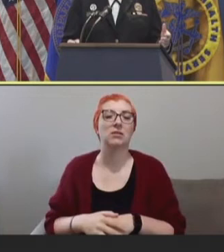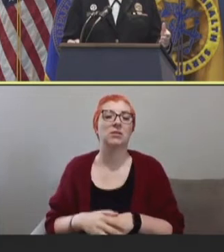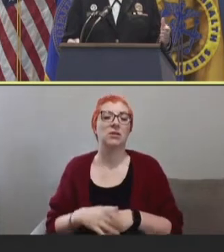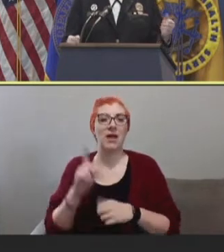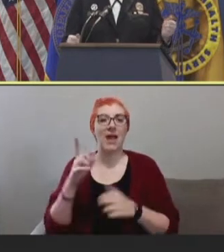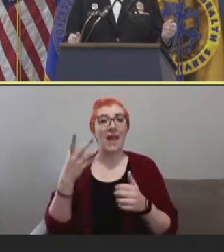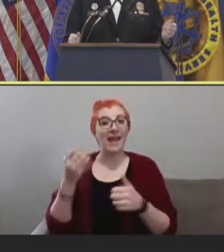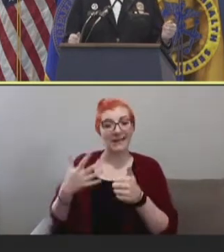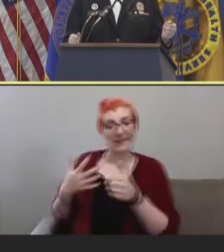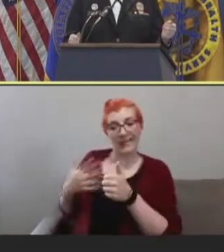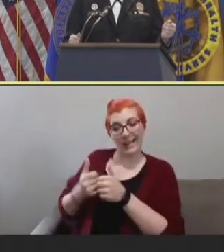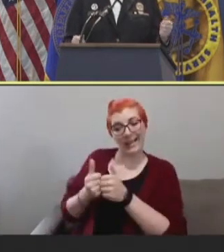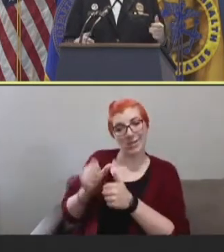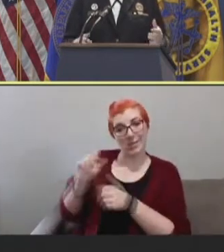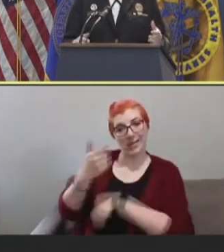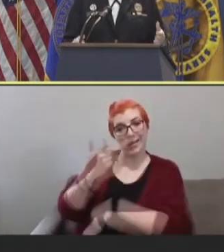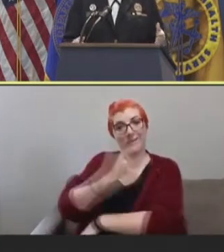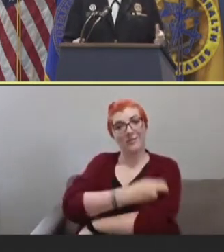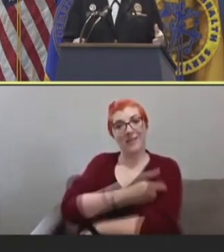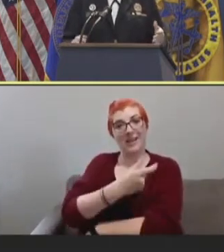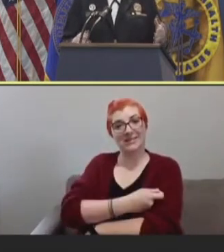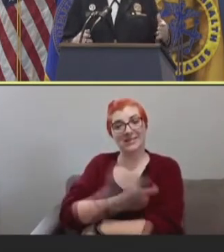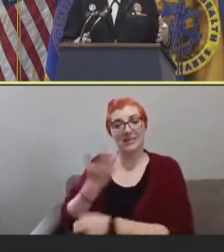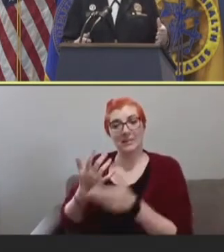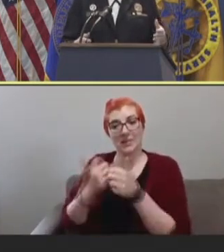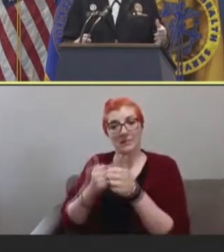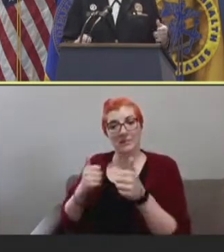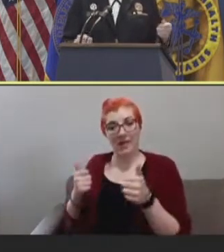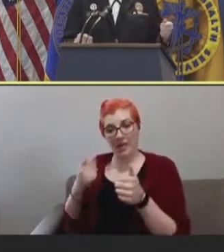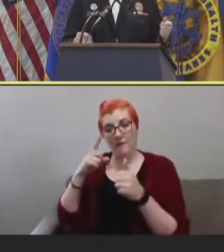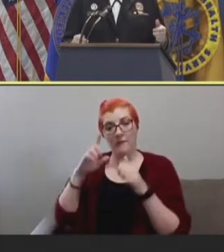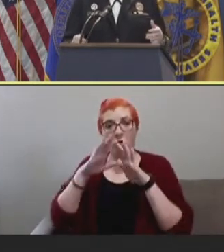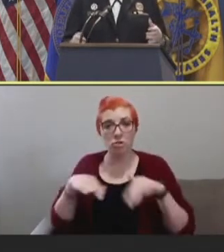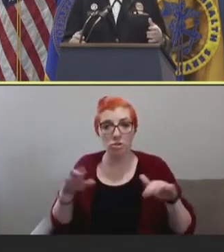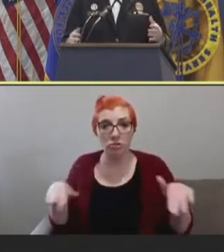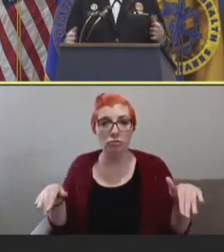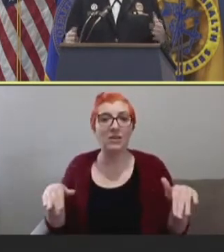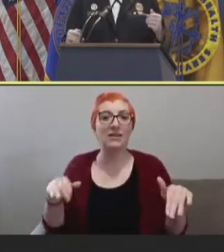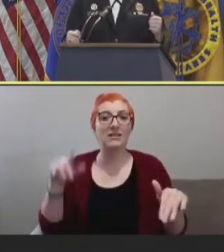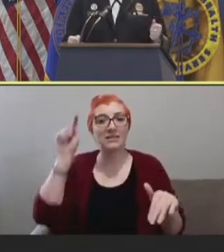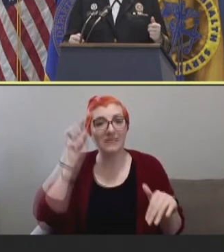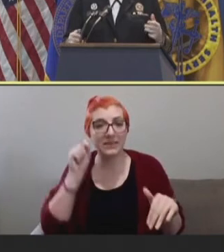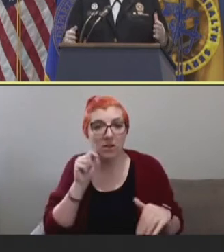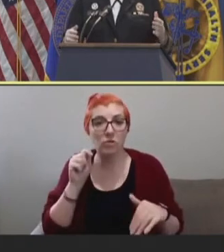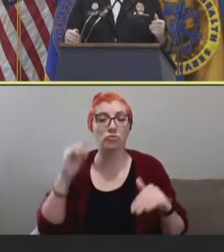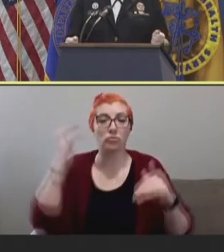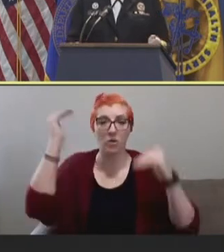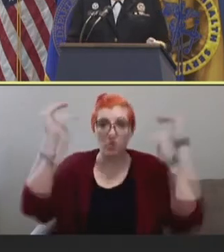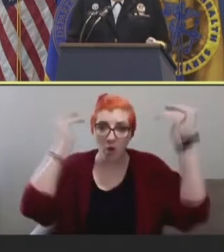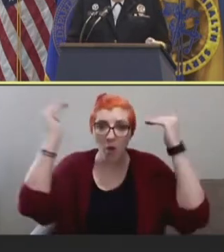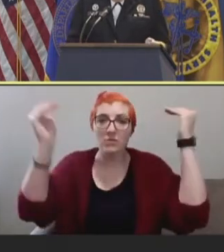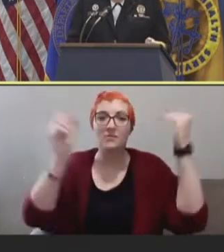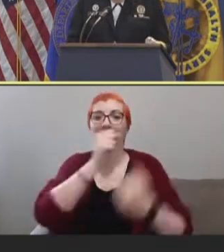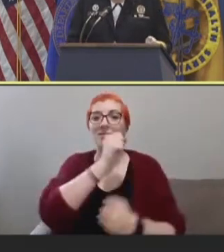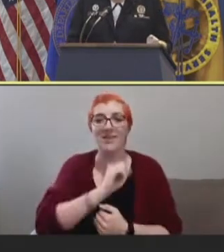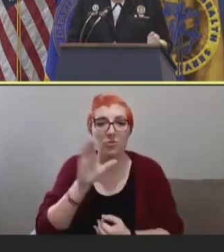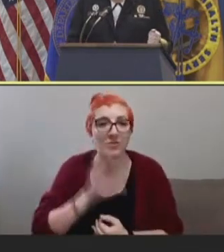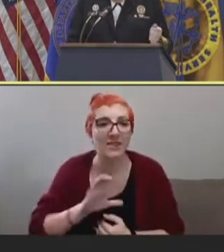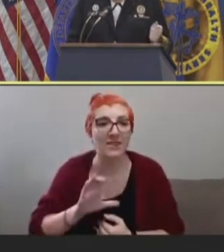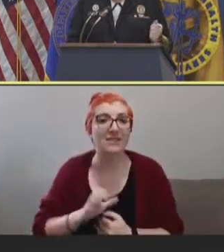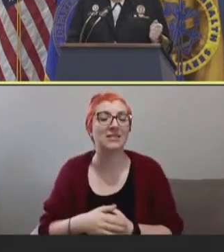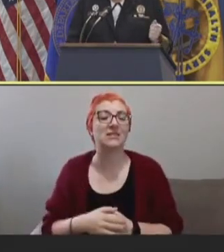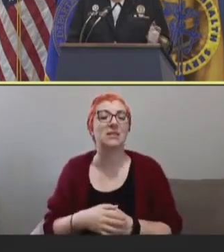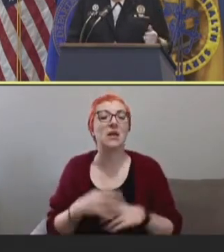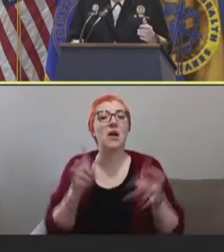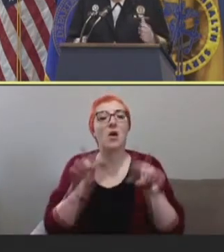we have that have fallen behind, both for children, adolescents, and adults and seniors, and